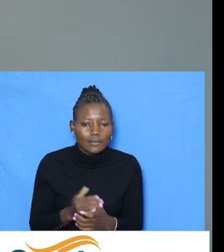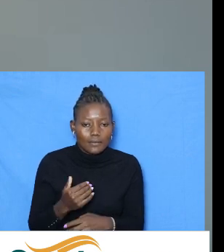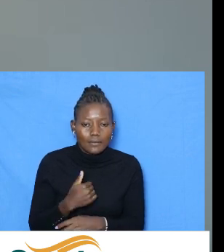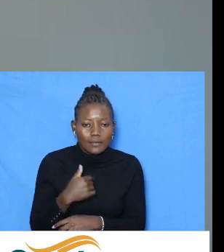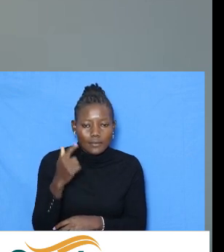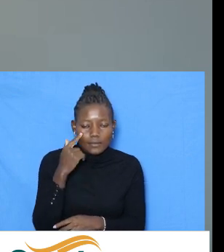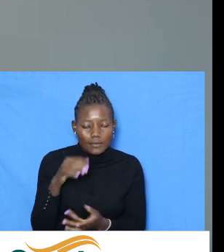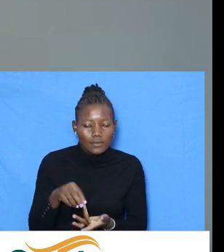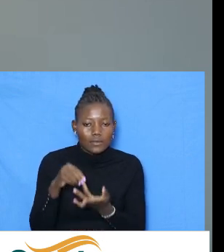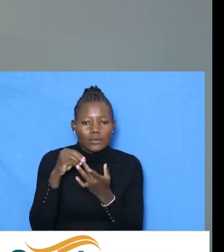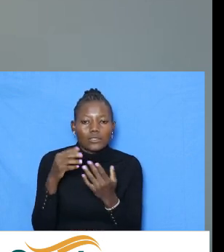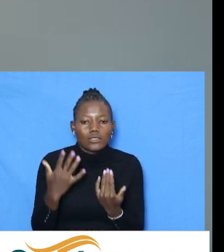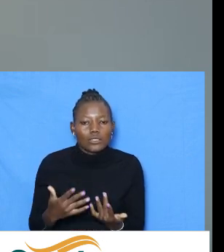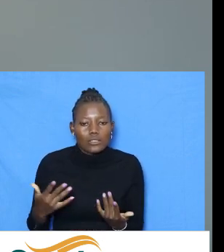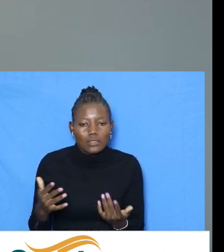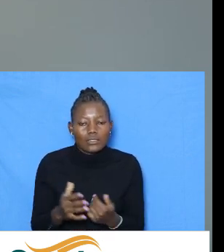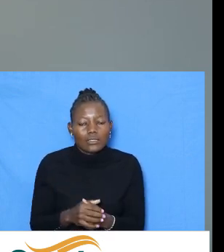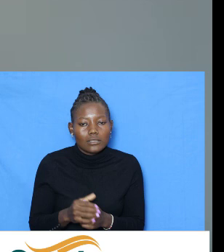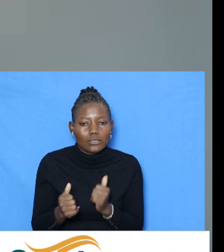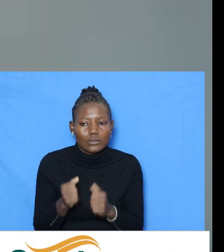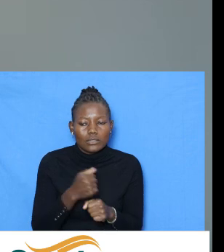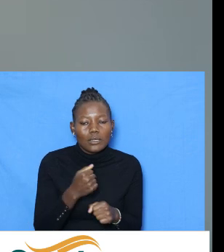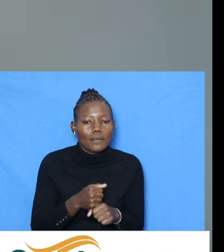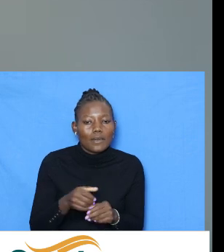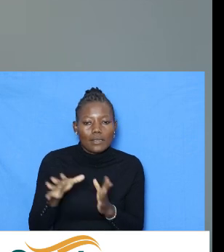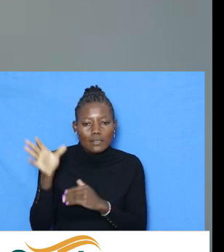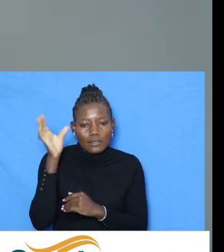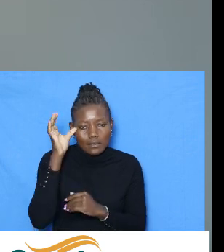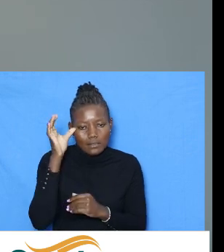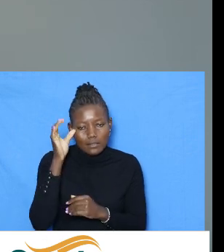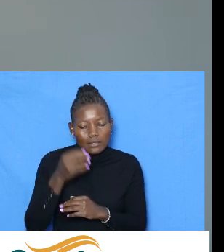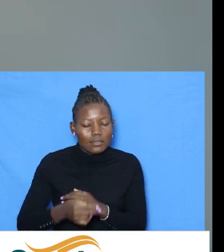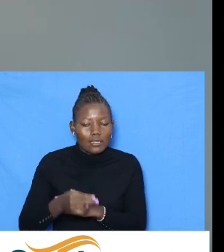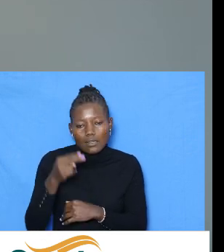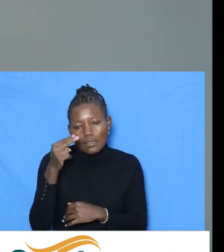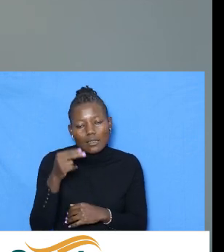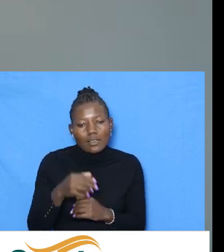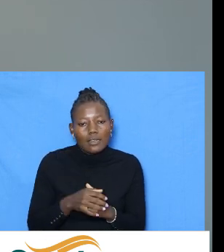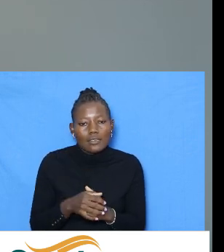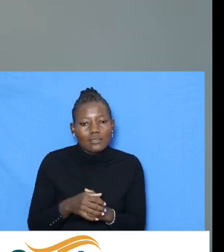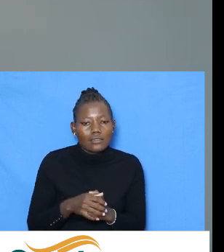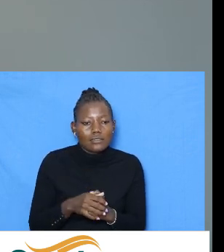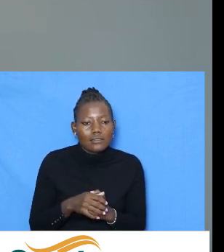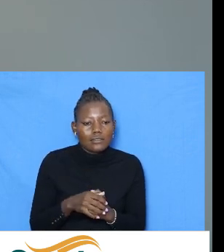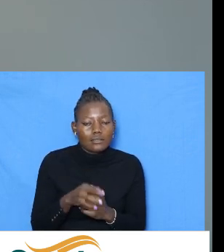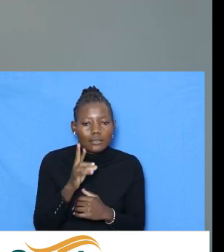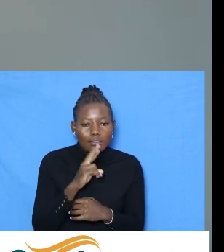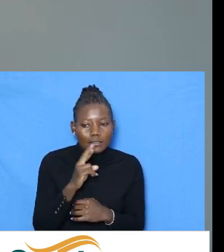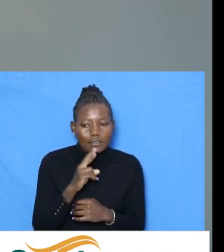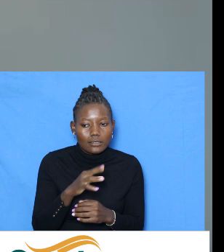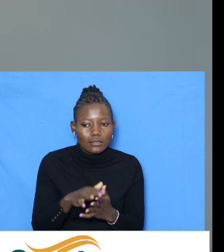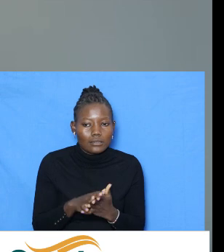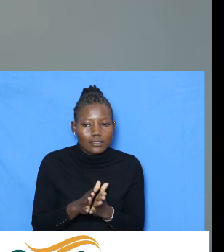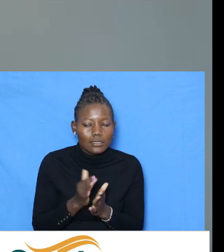especially protein products made in China are highly contaminated